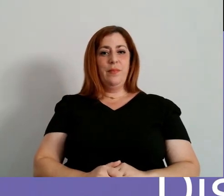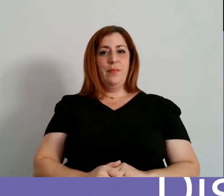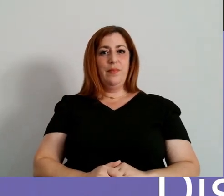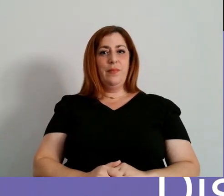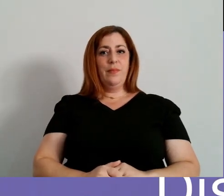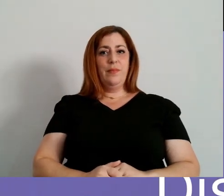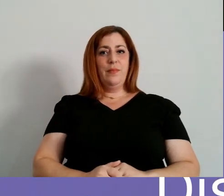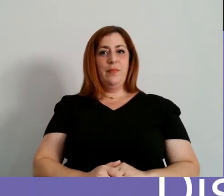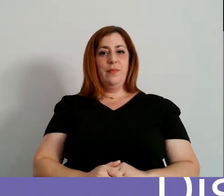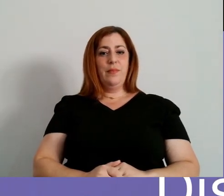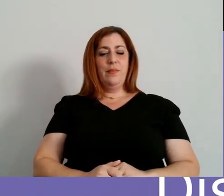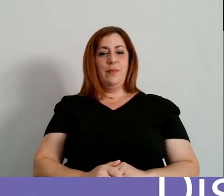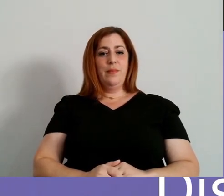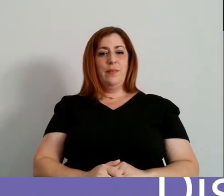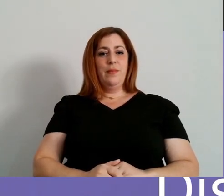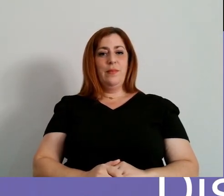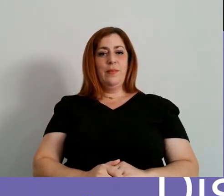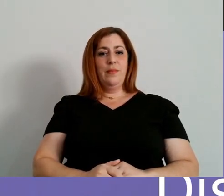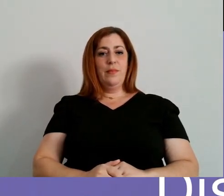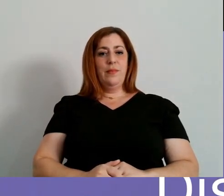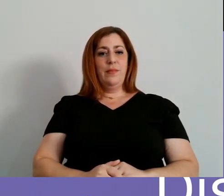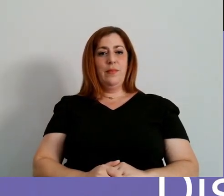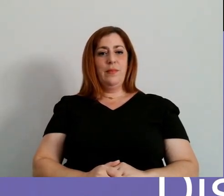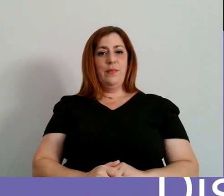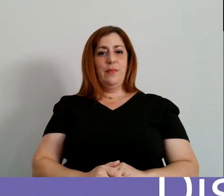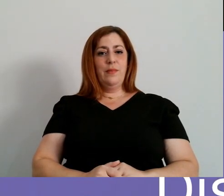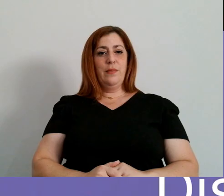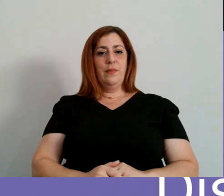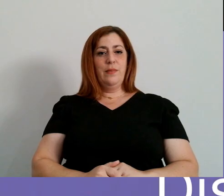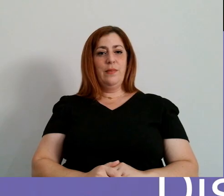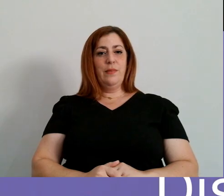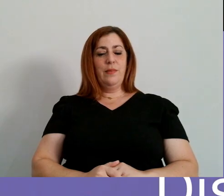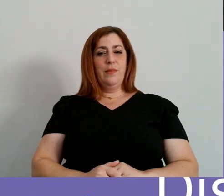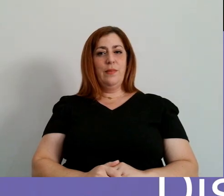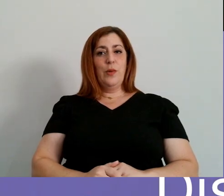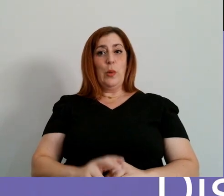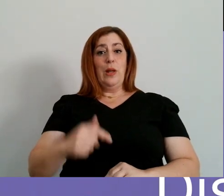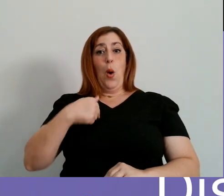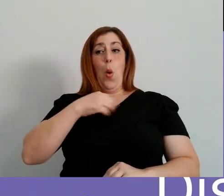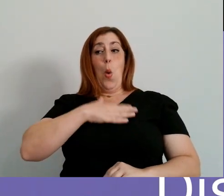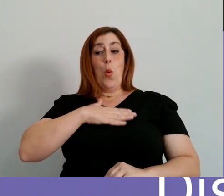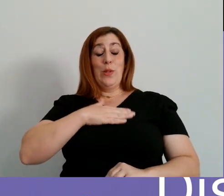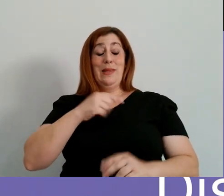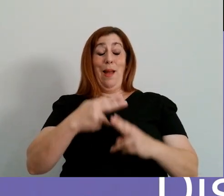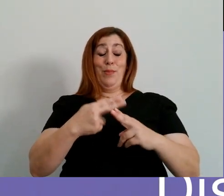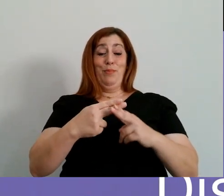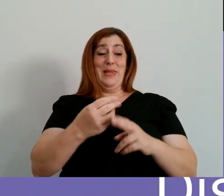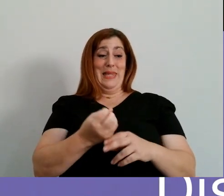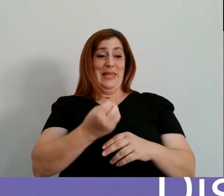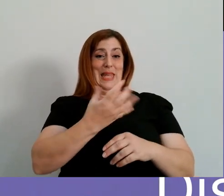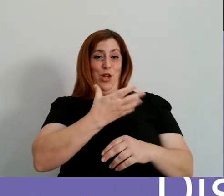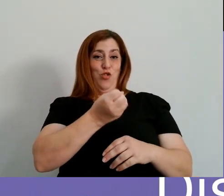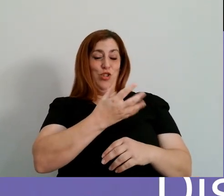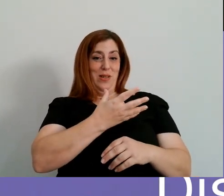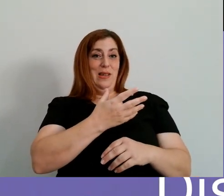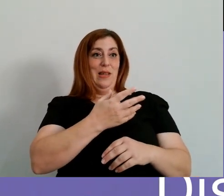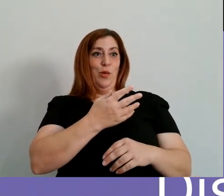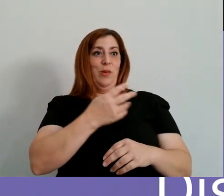Okay, and then after my presentation, I believe after speaking to 400 kids, a large handful changed their view. That's also great to